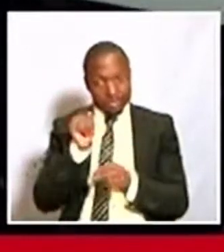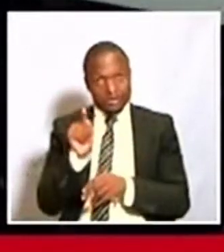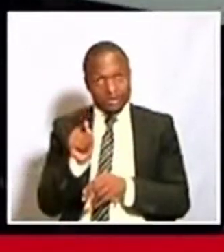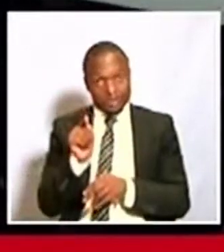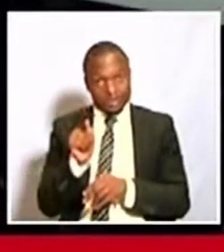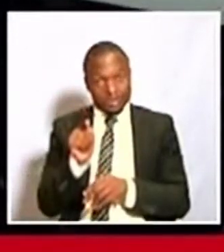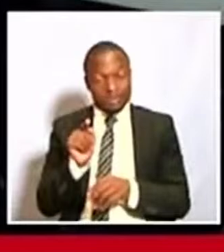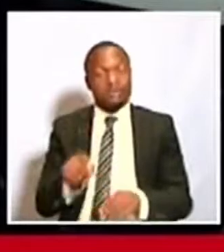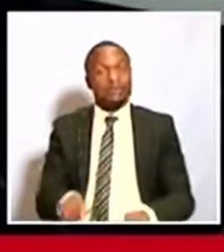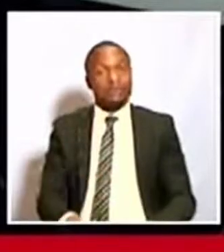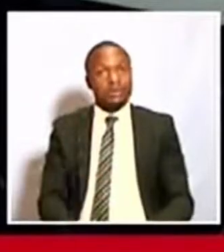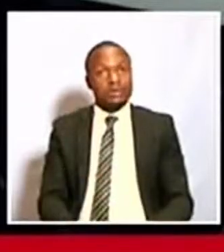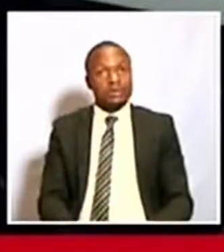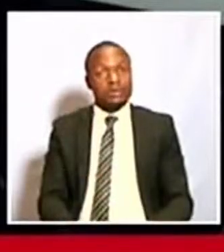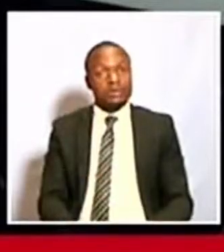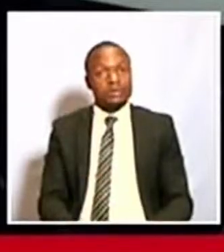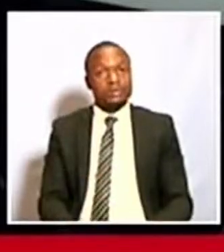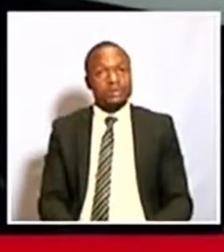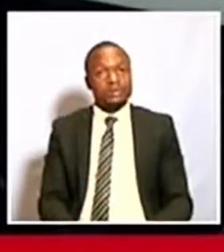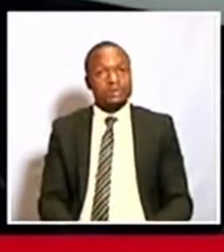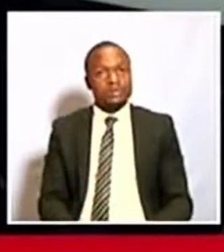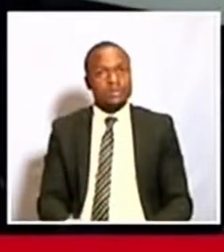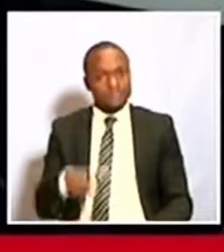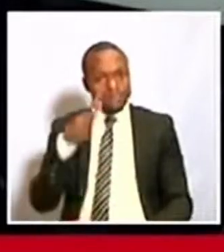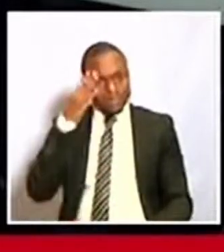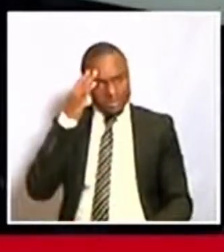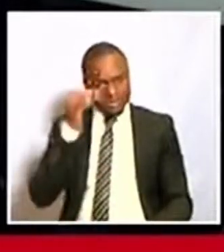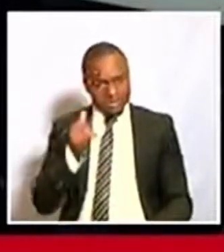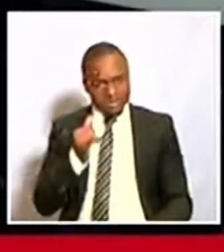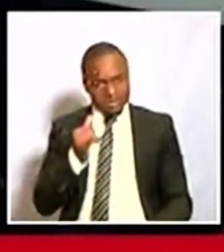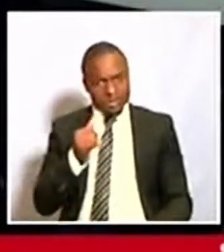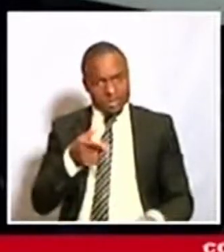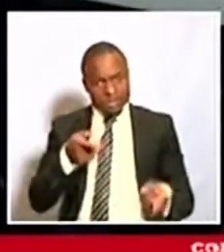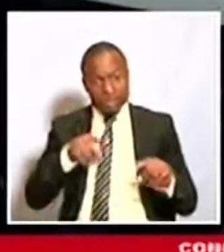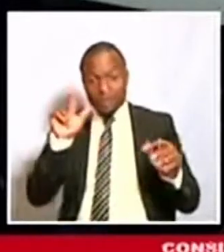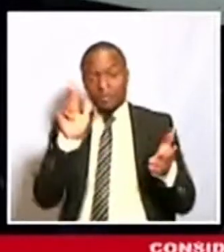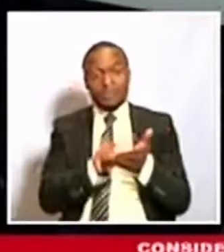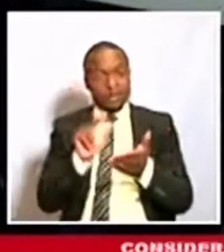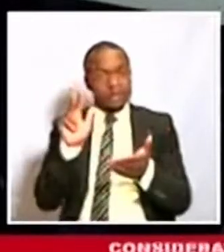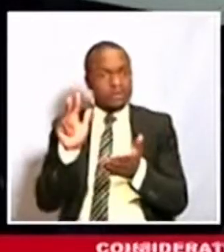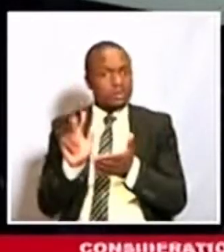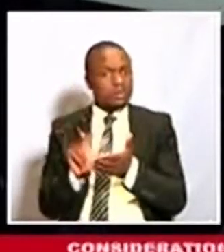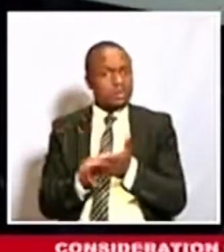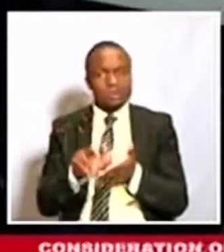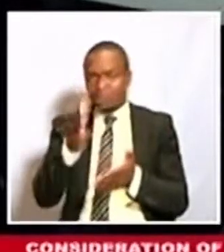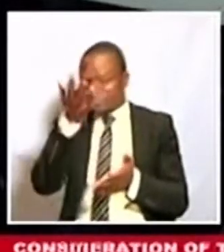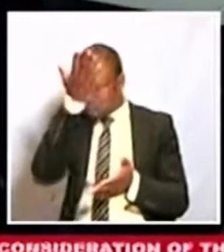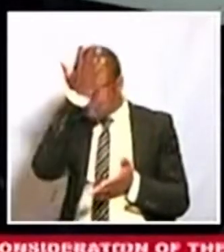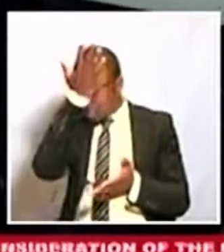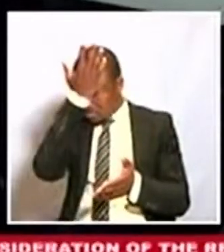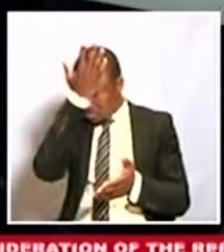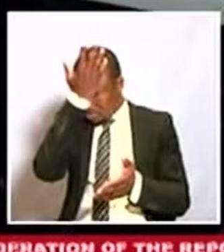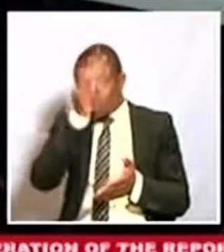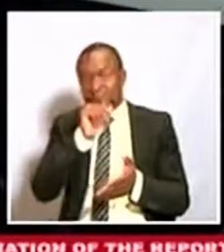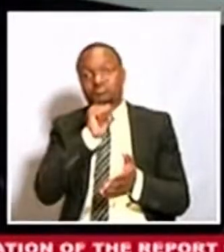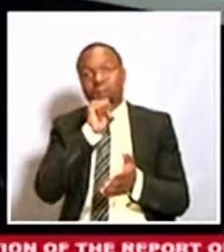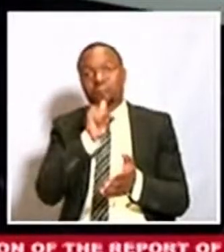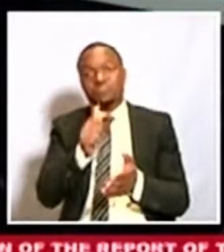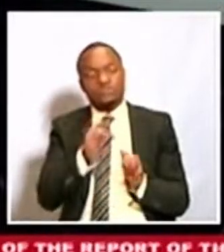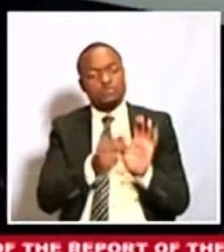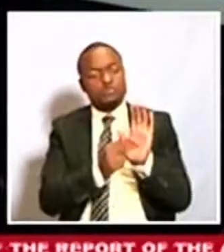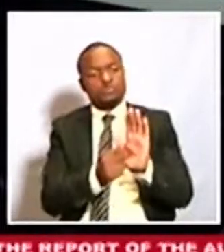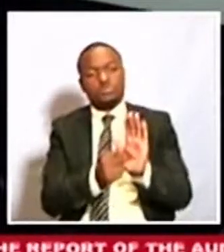it looks like. Why is it that whenever he signs, there is no date attached to that